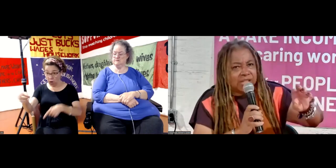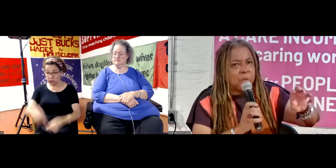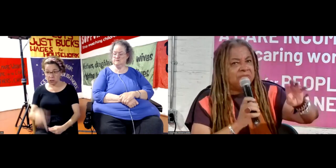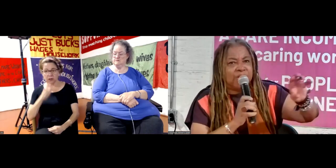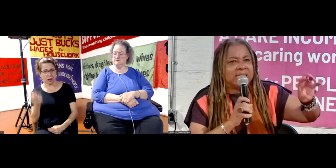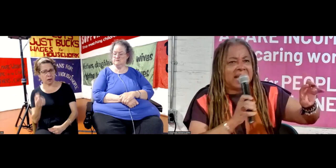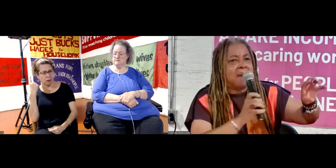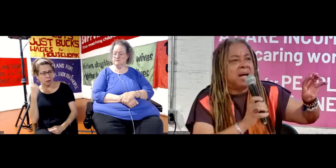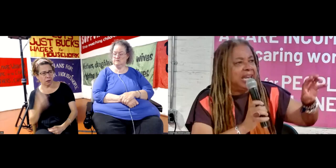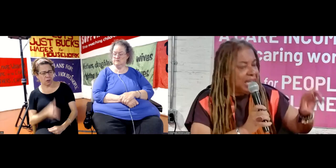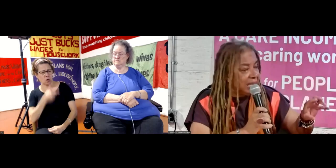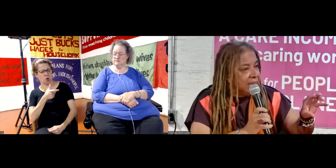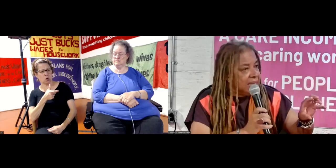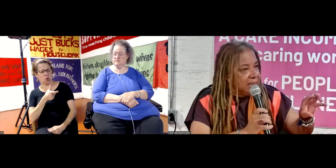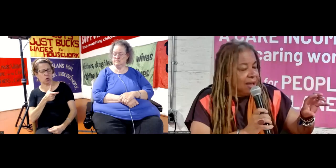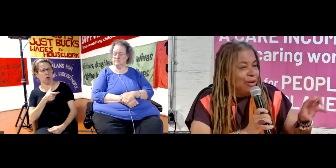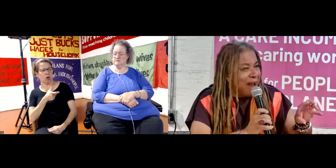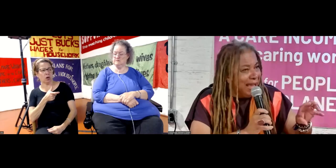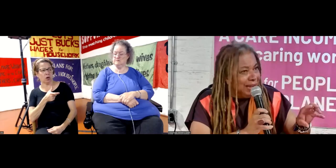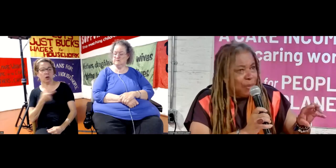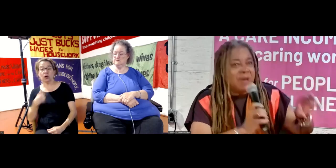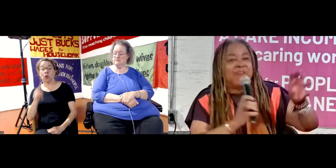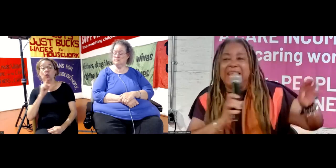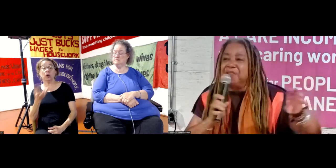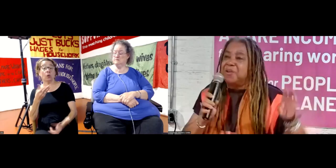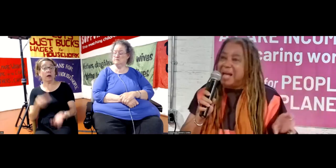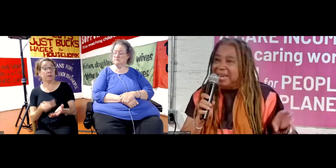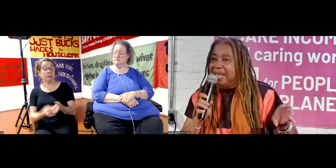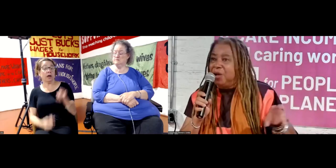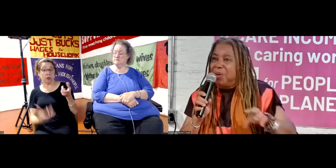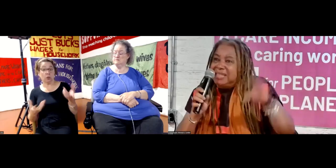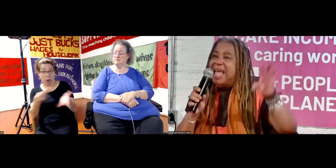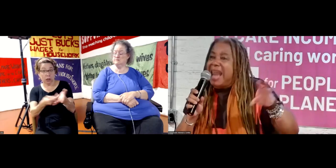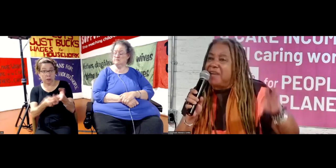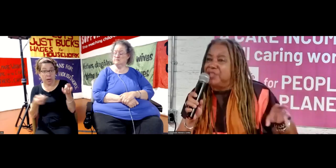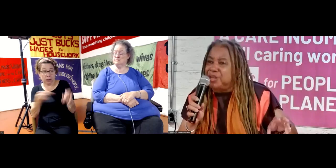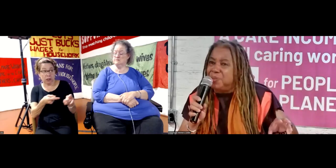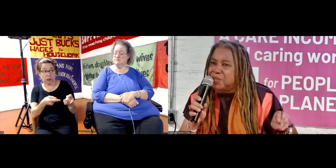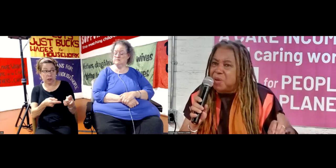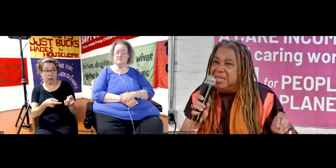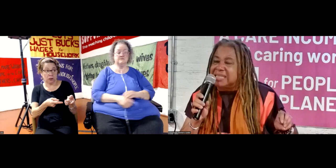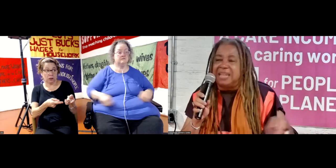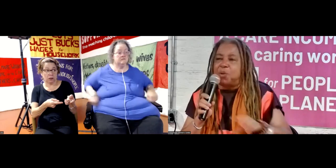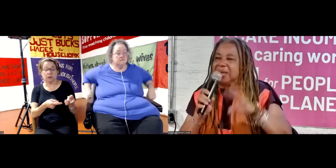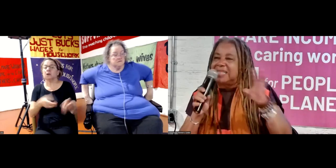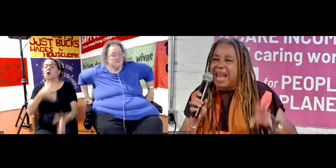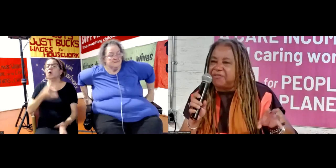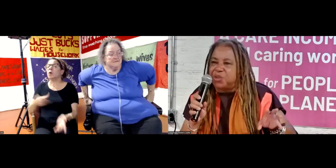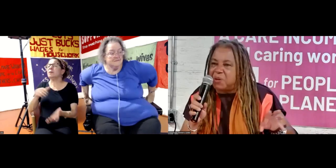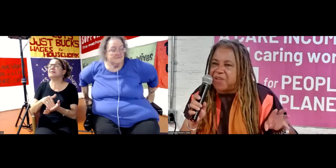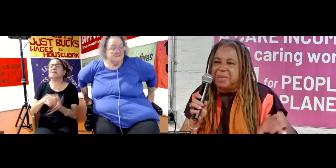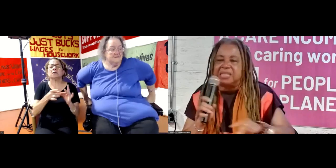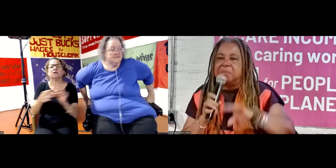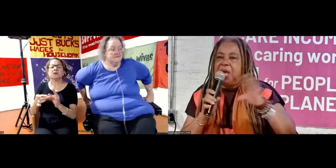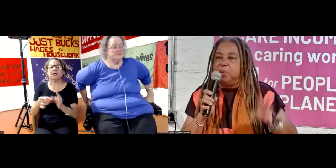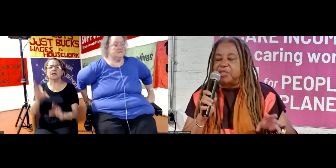get it because we were focusing on money, right? We're fighting for money. What does that have to do with the women's center? What does that have to do